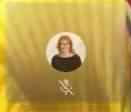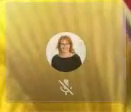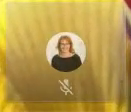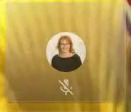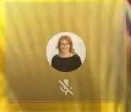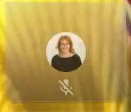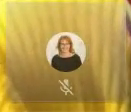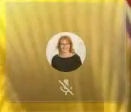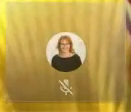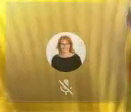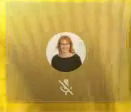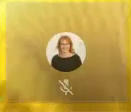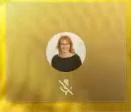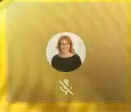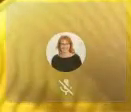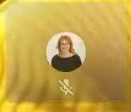So,